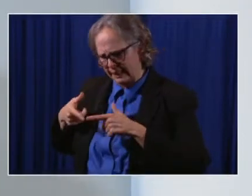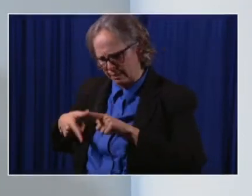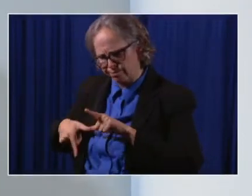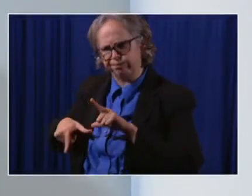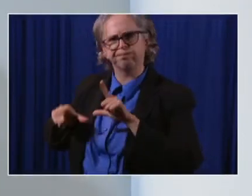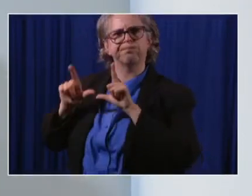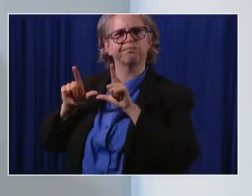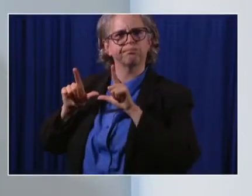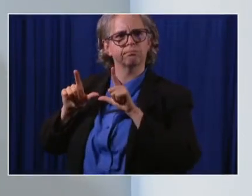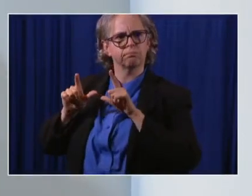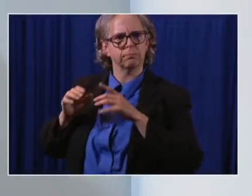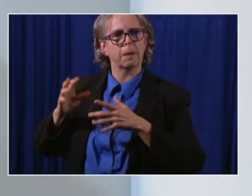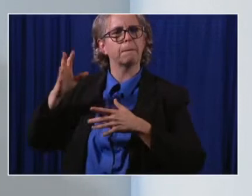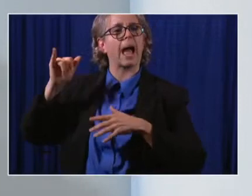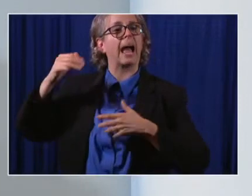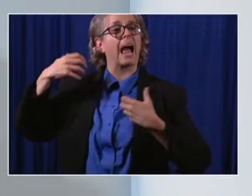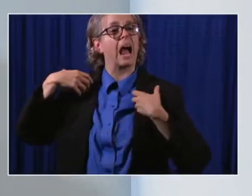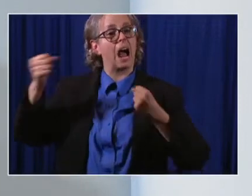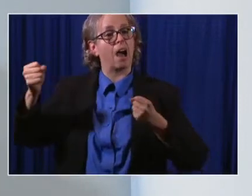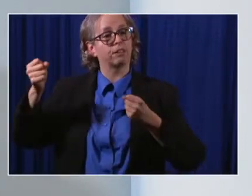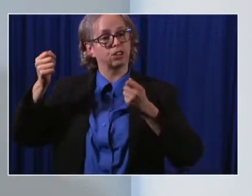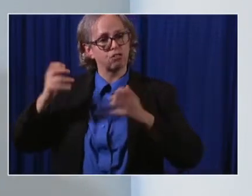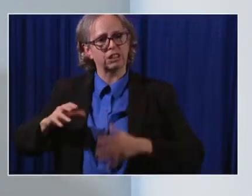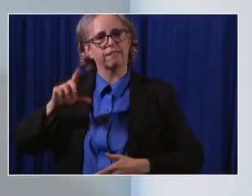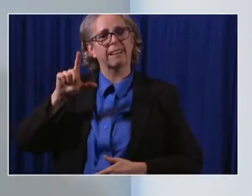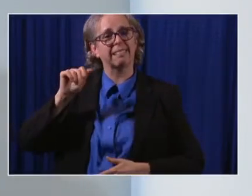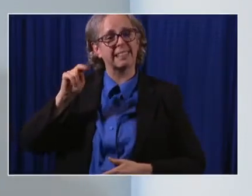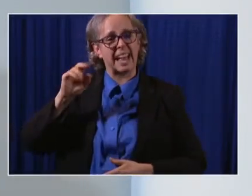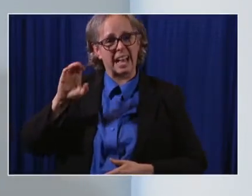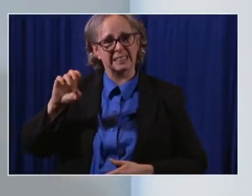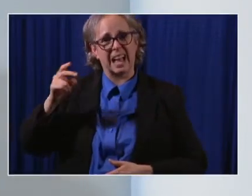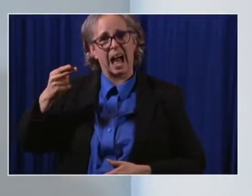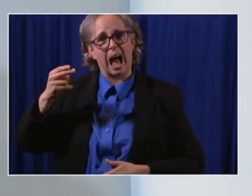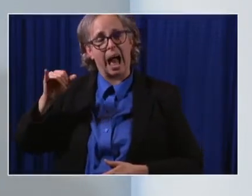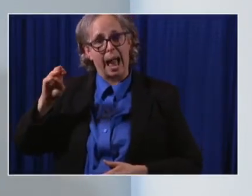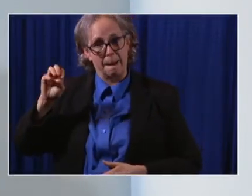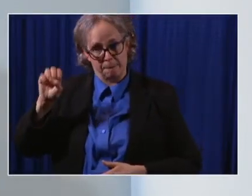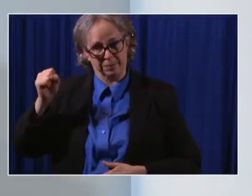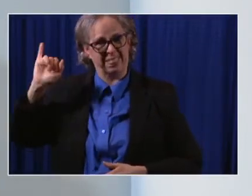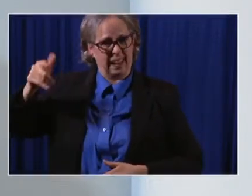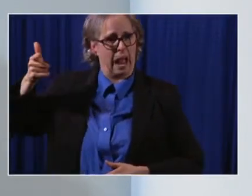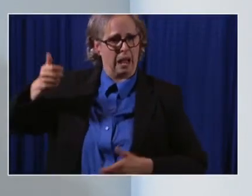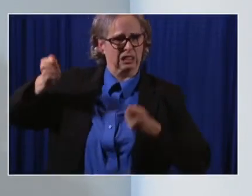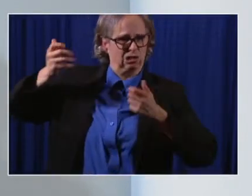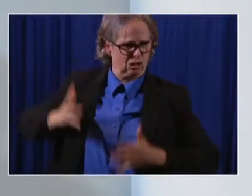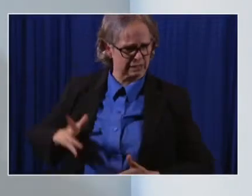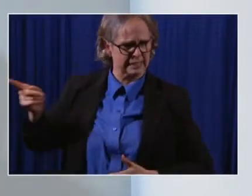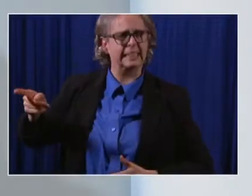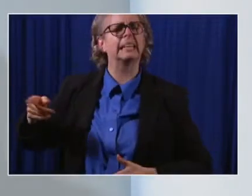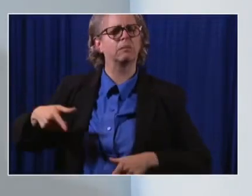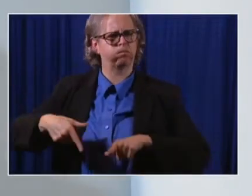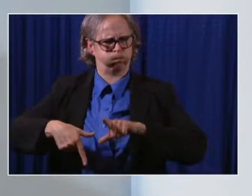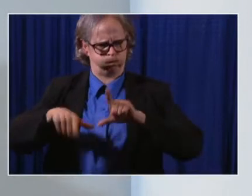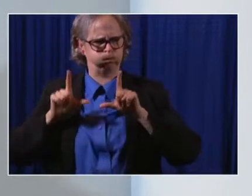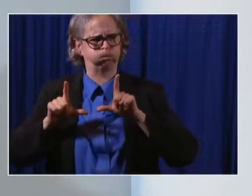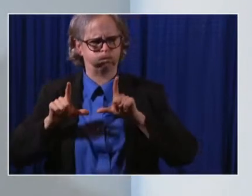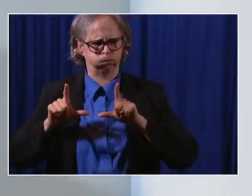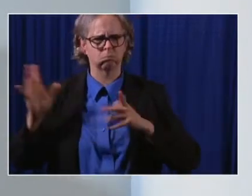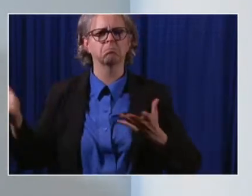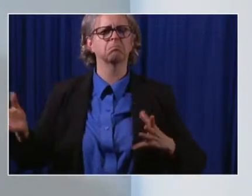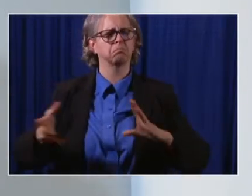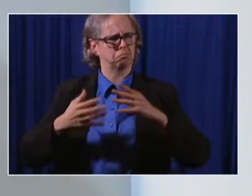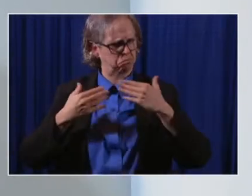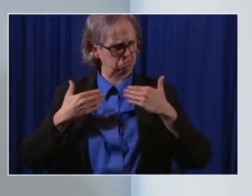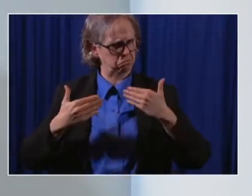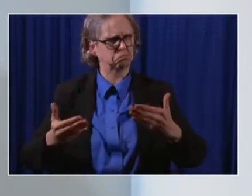Himes. There has been some confusion about this in that the renewal of the order somehow represents the plan